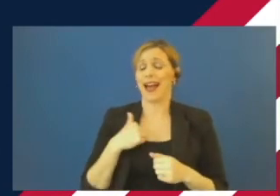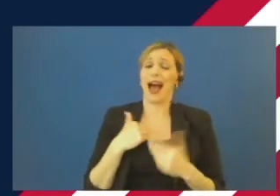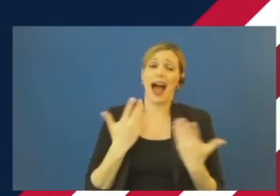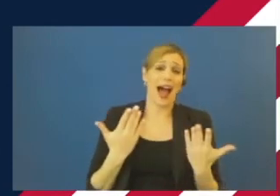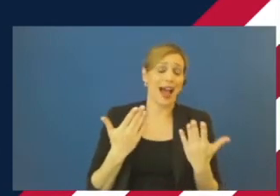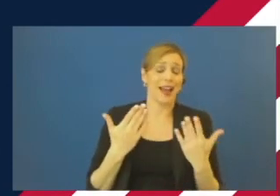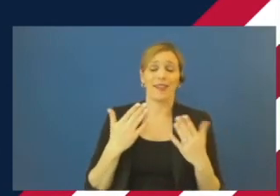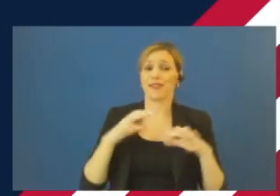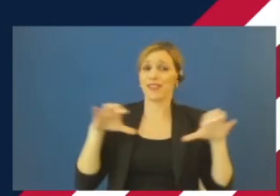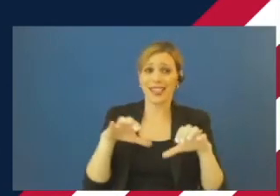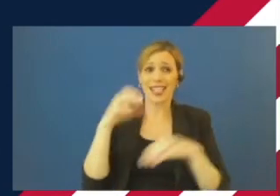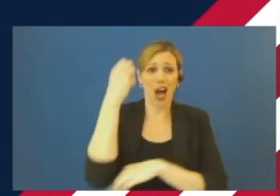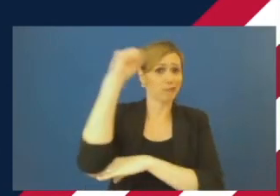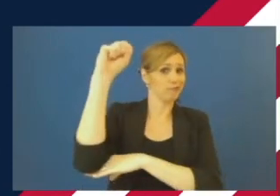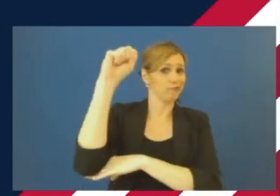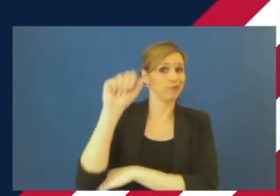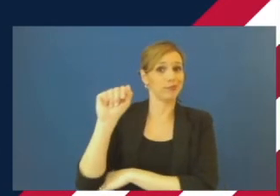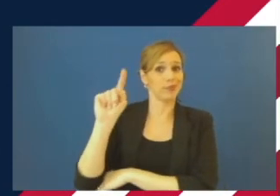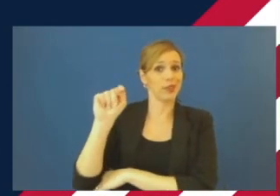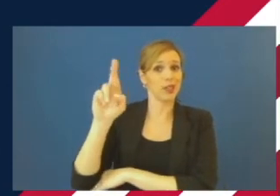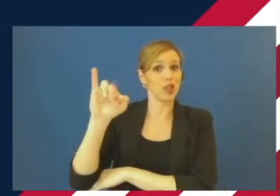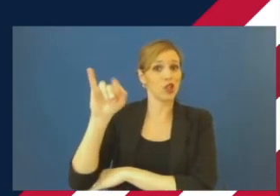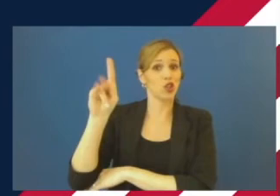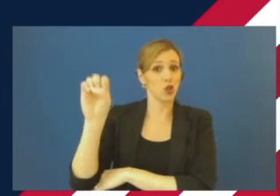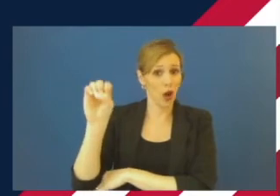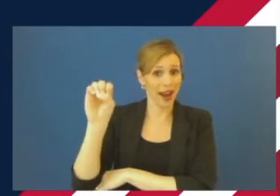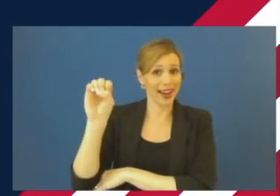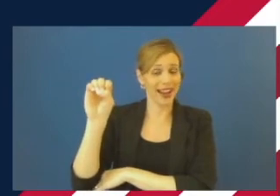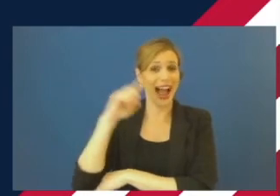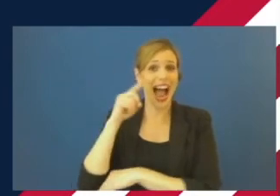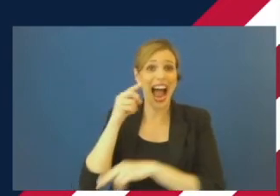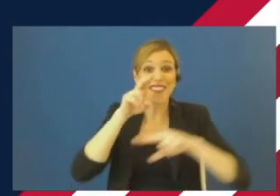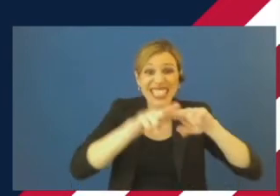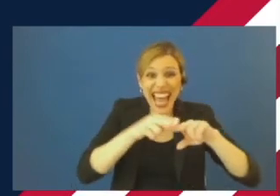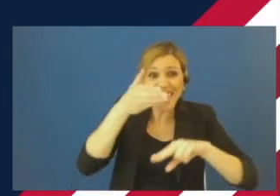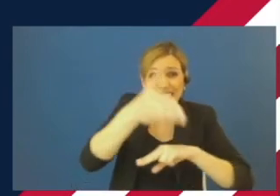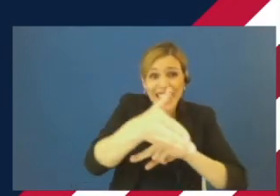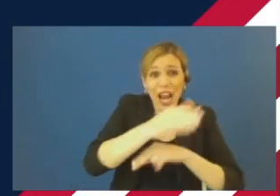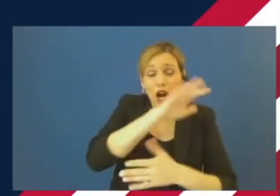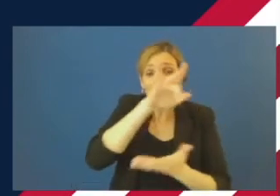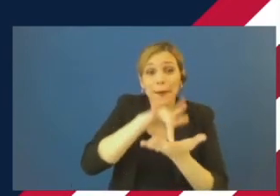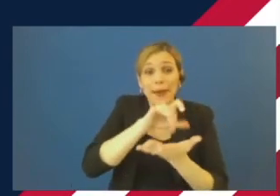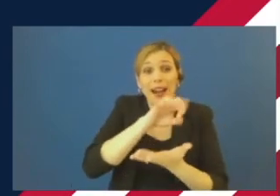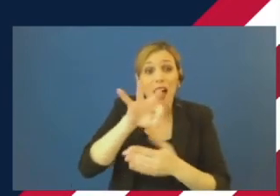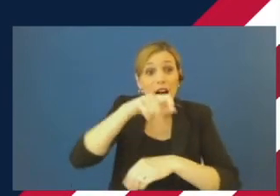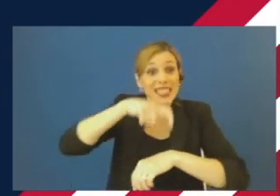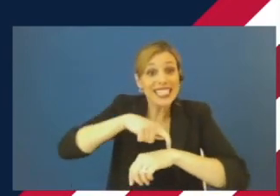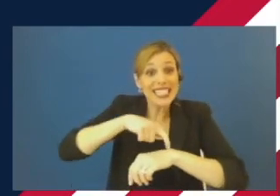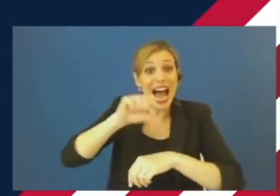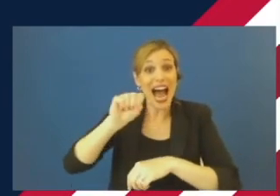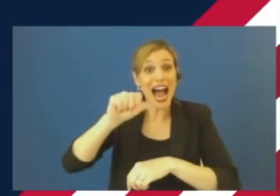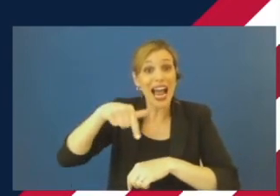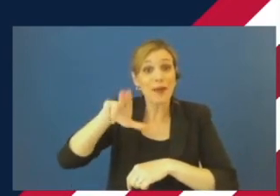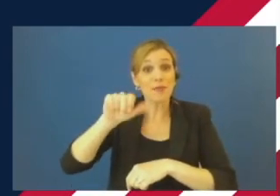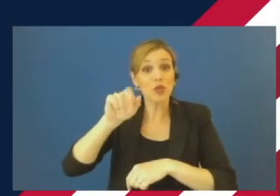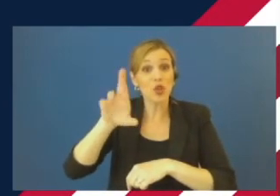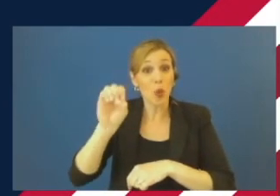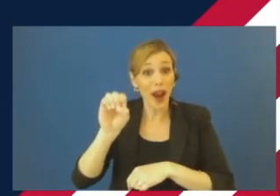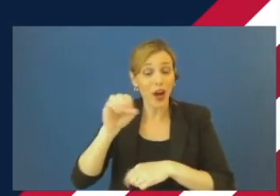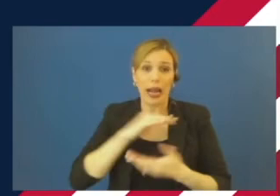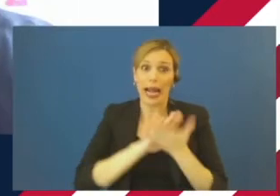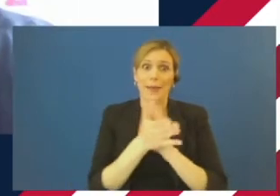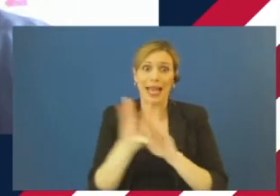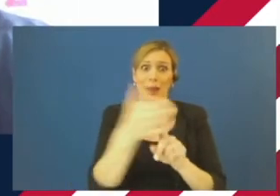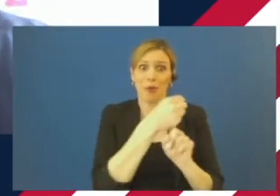middle of Times Square and been arrested, you know. So we've done everything as workers to help lift wages. And the federal government,